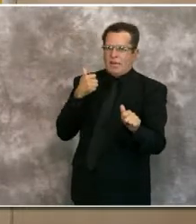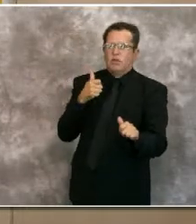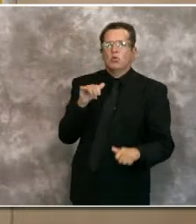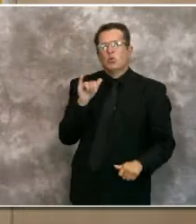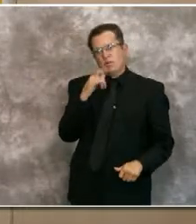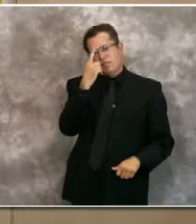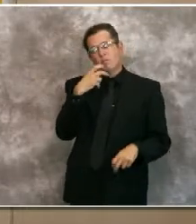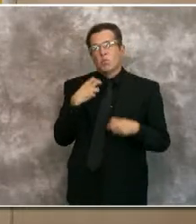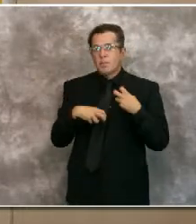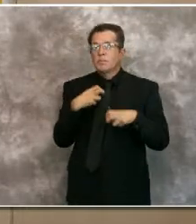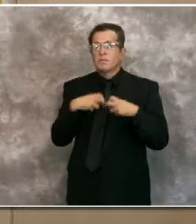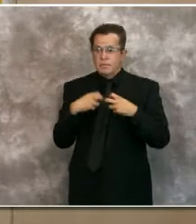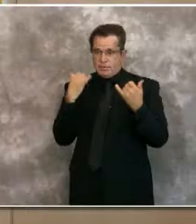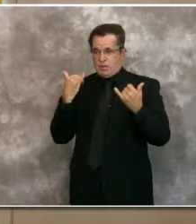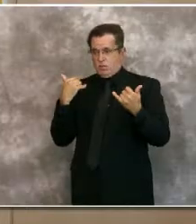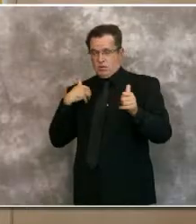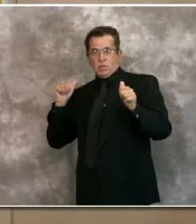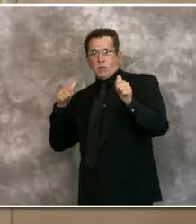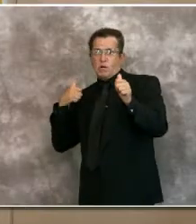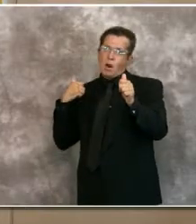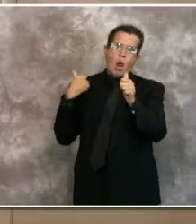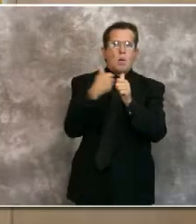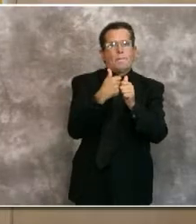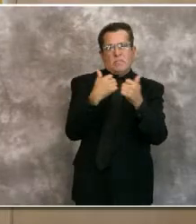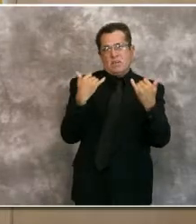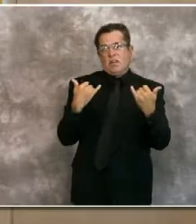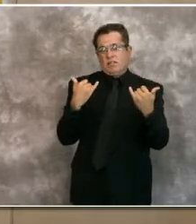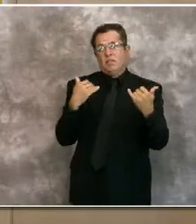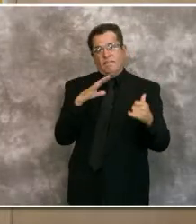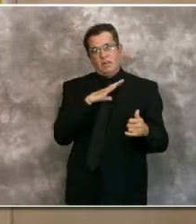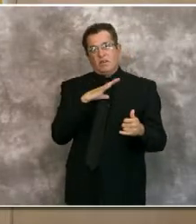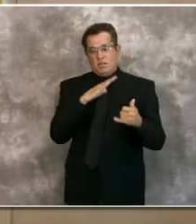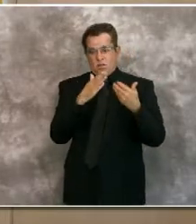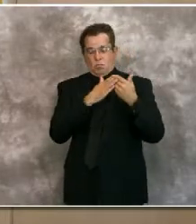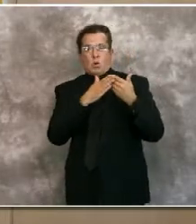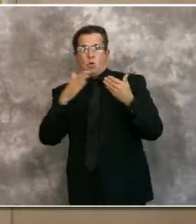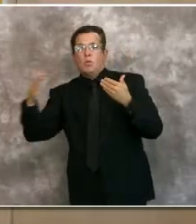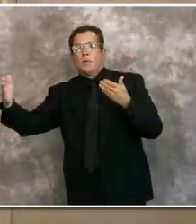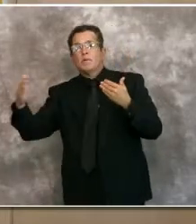we had, and we've now caught up. And so